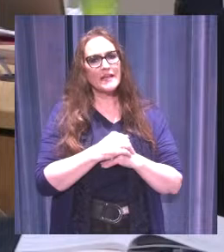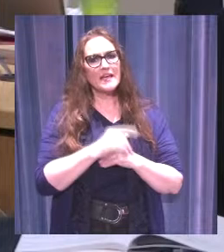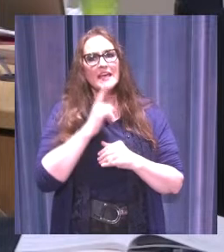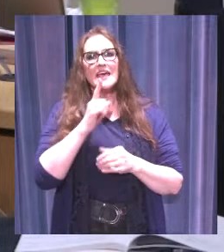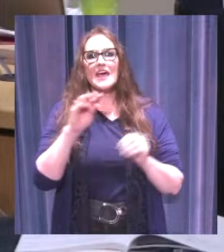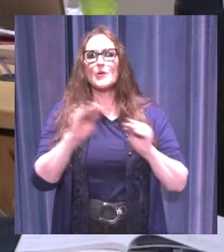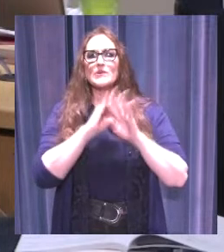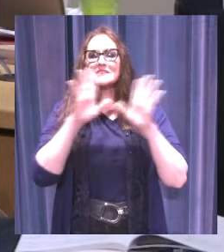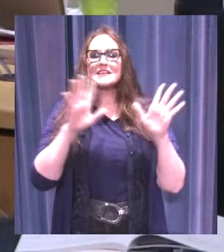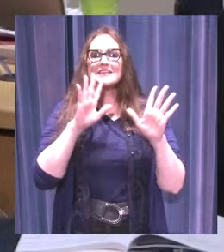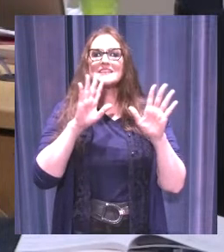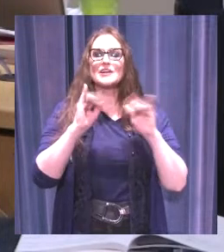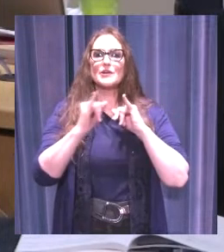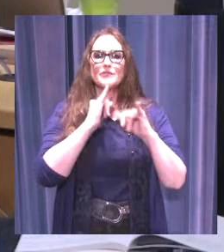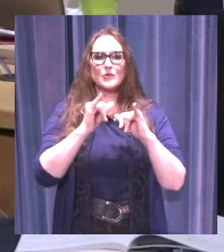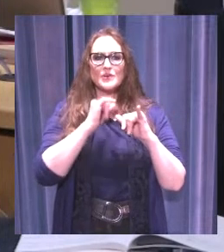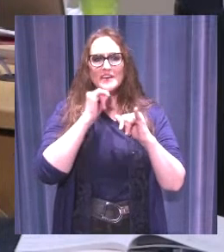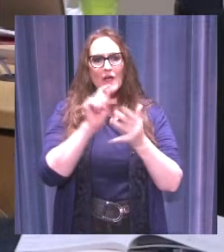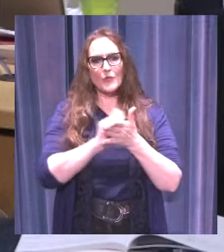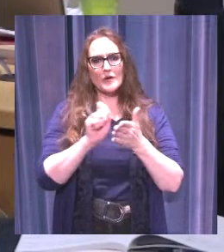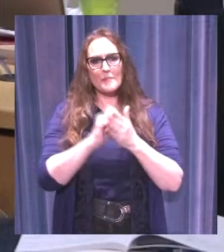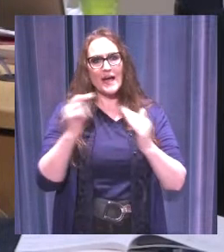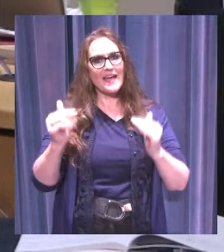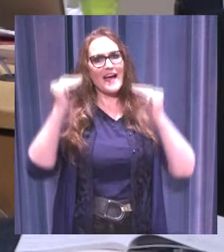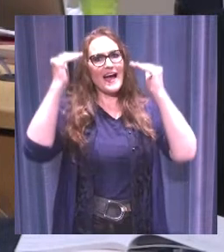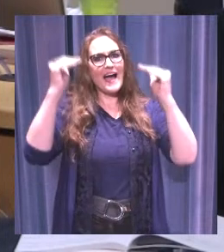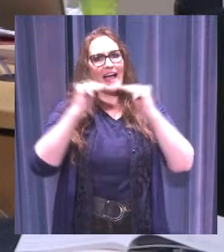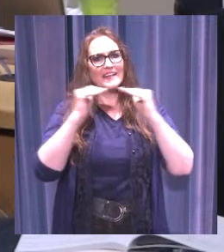questions were not written by high-level educated and qualified